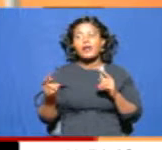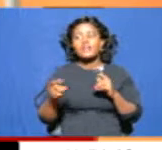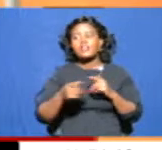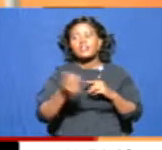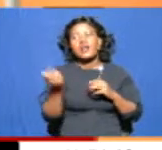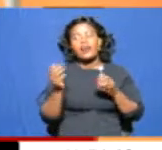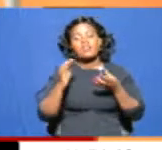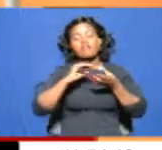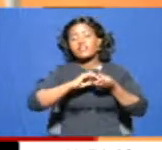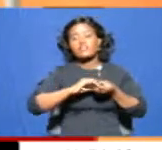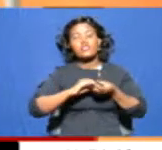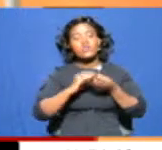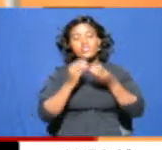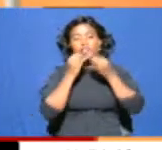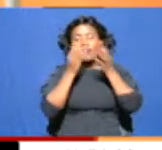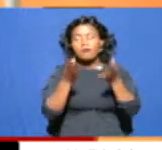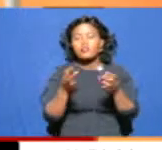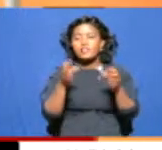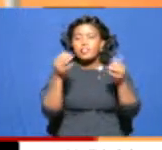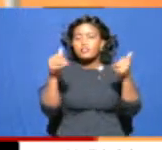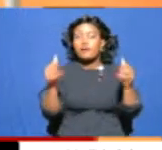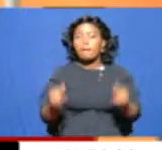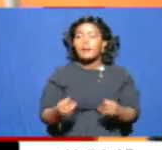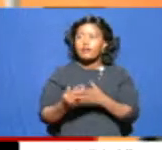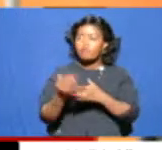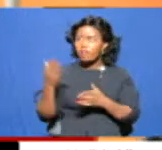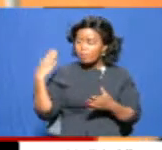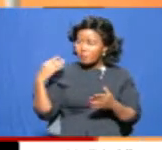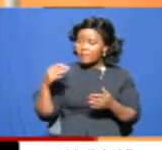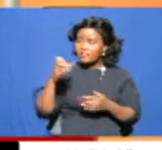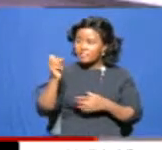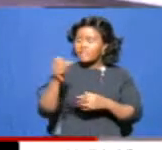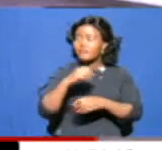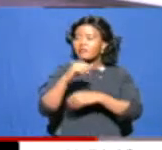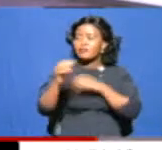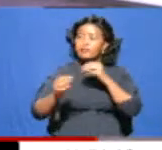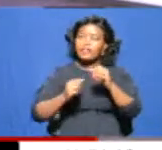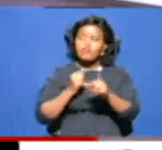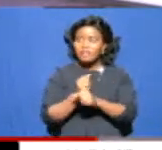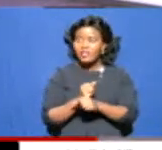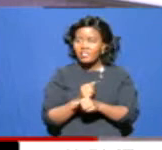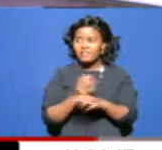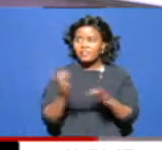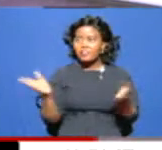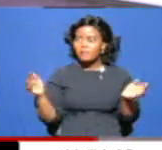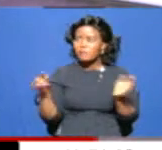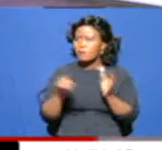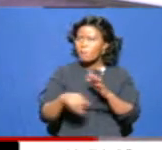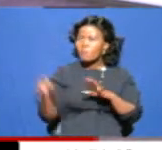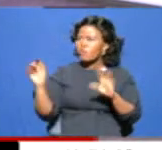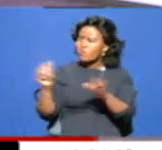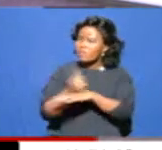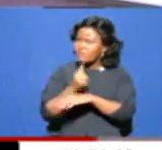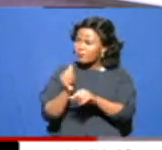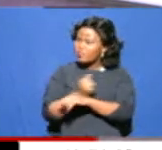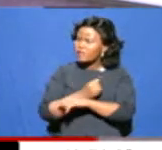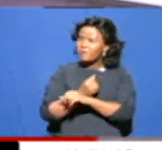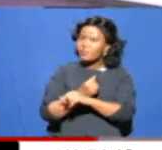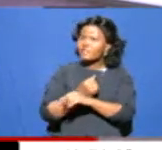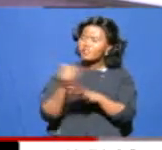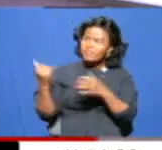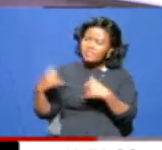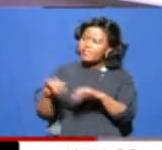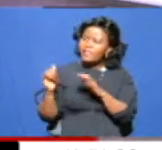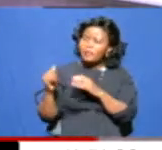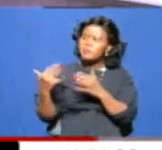last 5 years. That is what I told you, Munga, when we started, that we can't start throwing, mm-hmm. We can't start tossing the coin